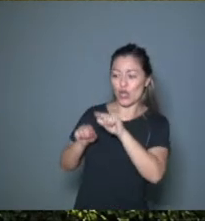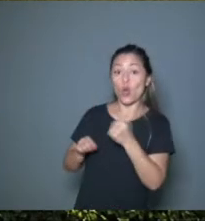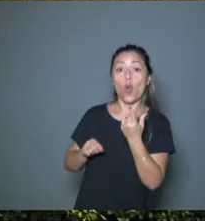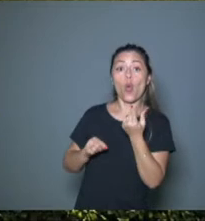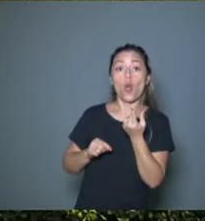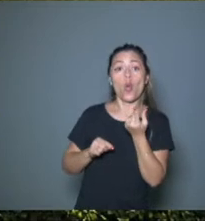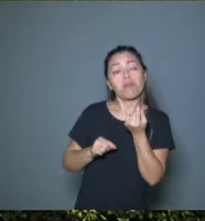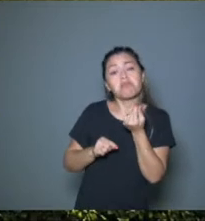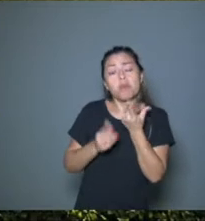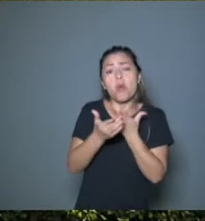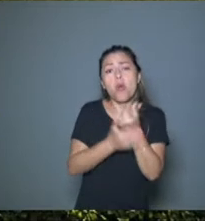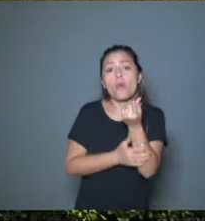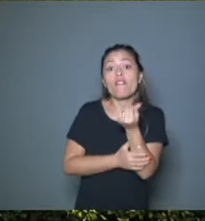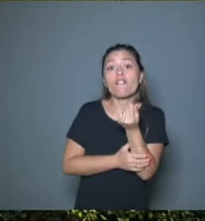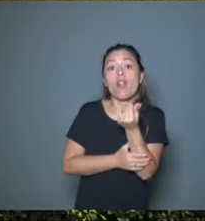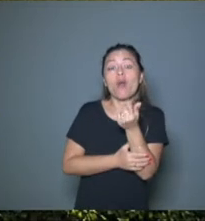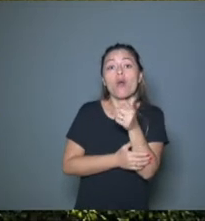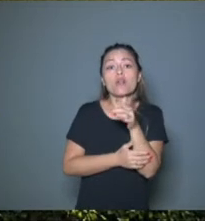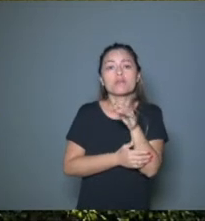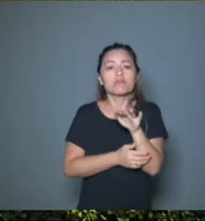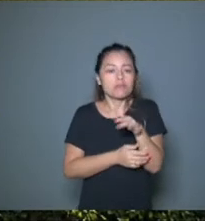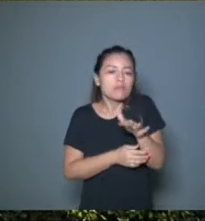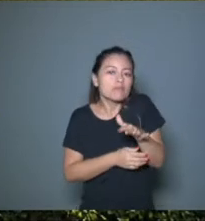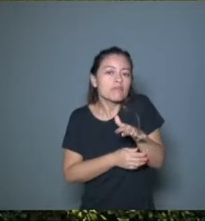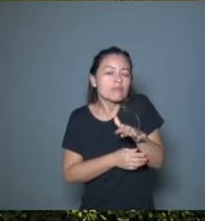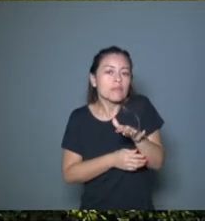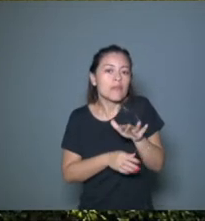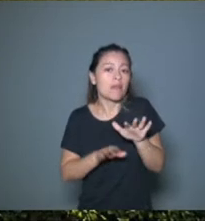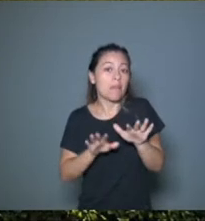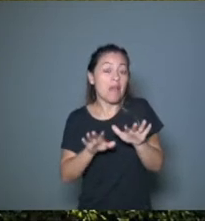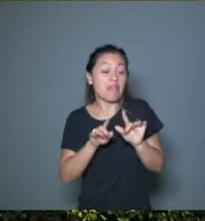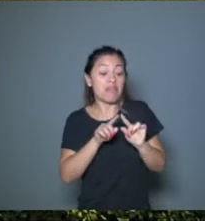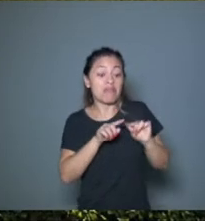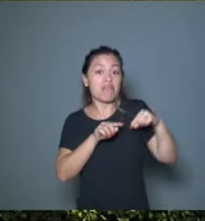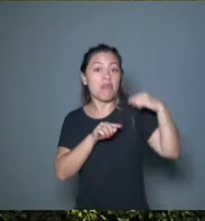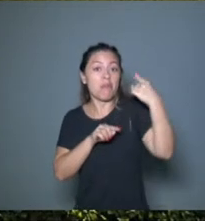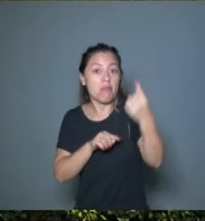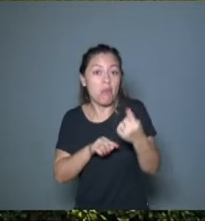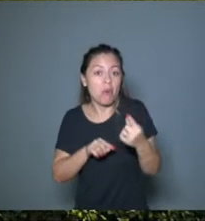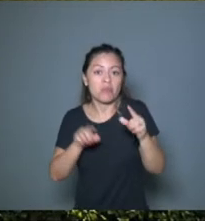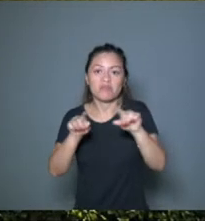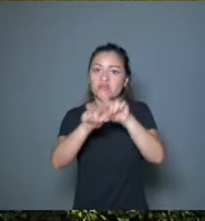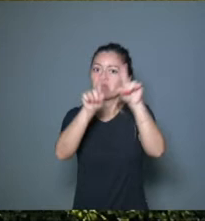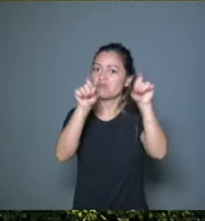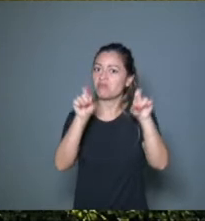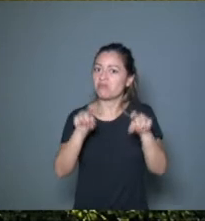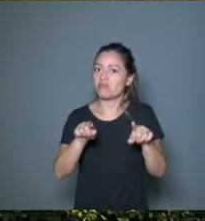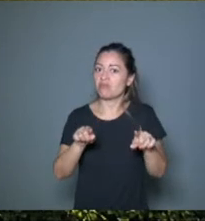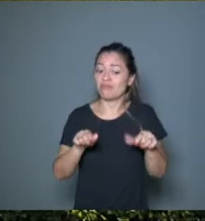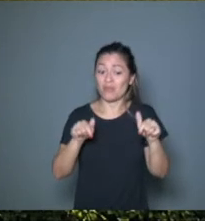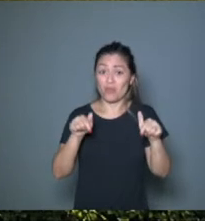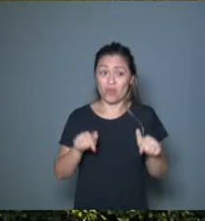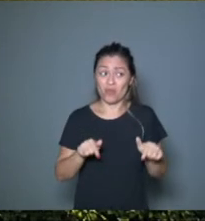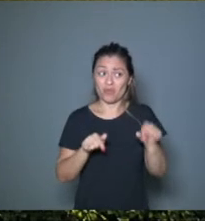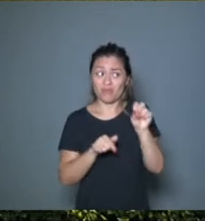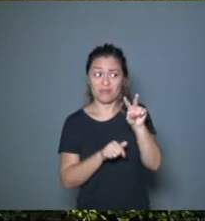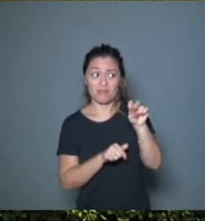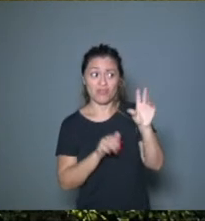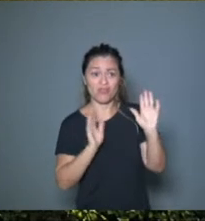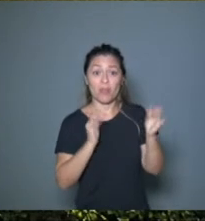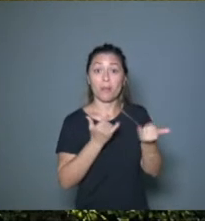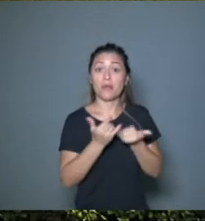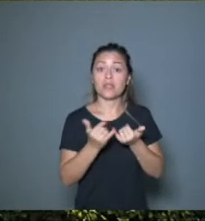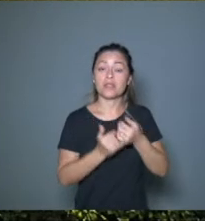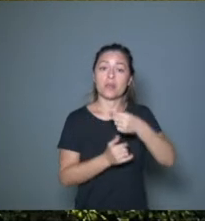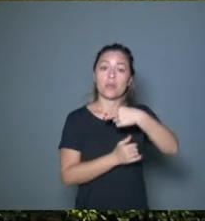we bought at lower or proper prices, let's say. So what has not been acquired yet, we don't know what price will have to be paid.